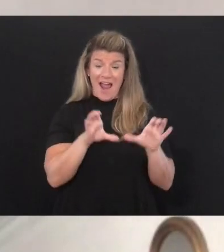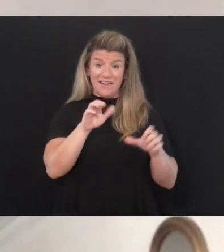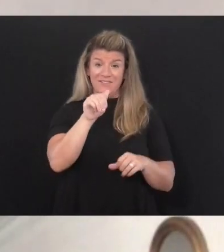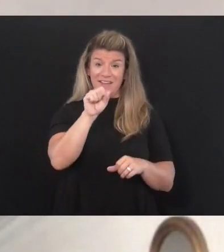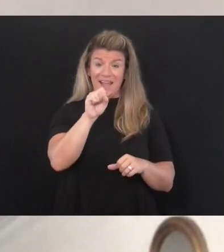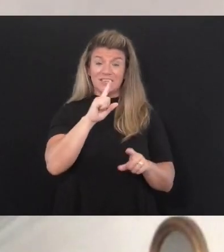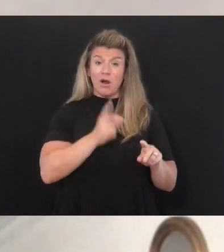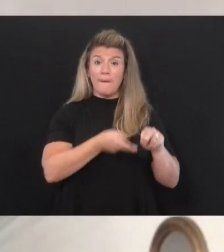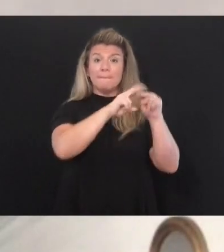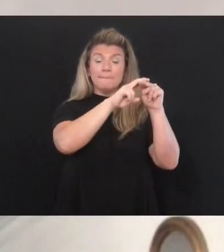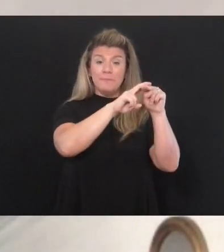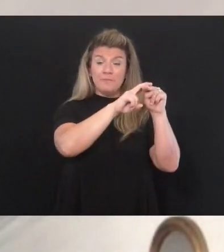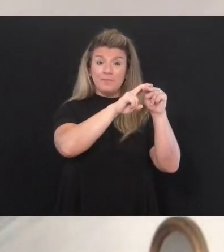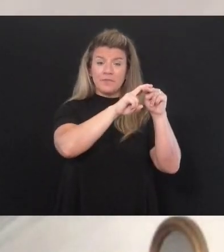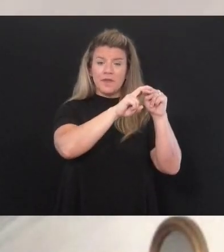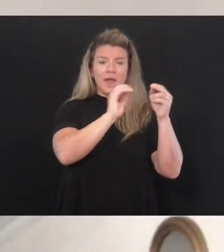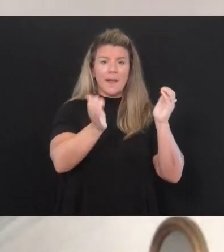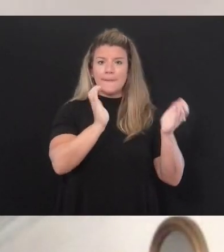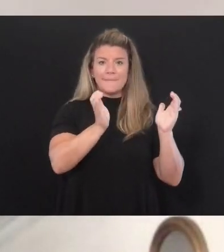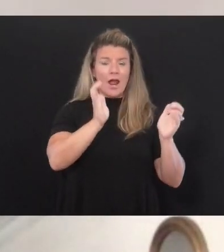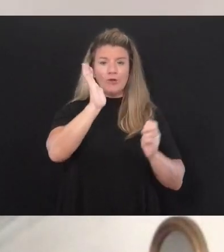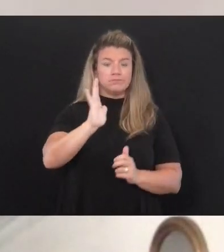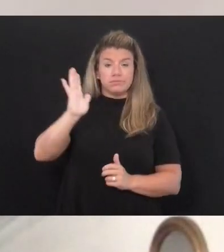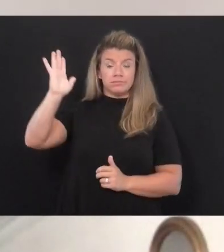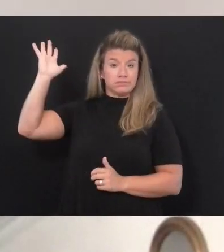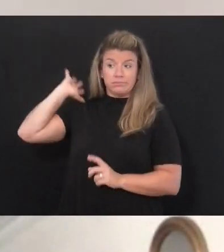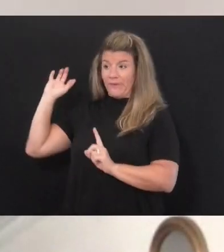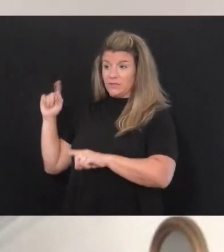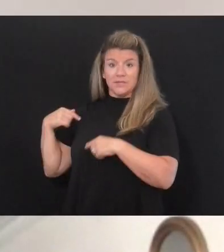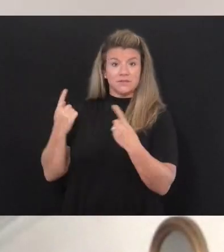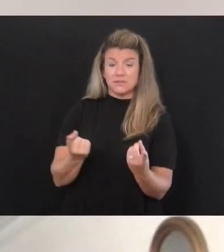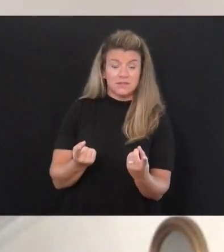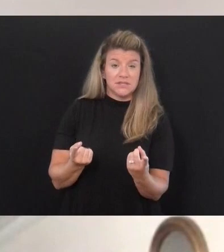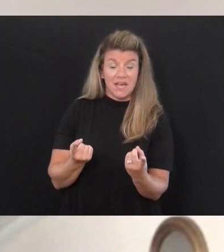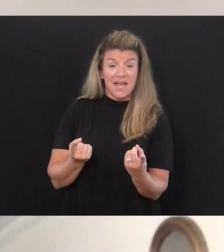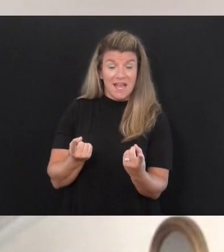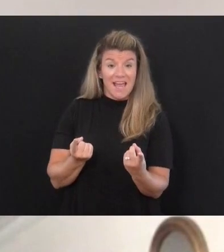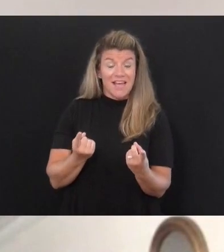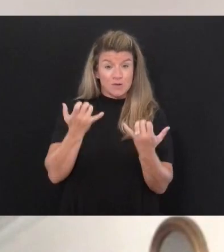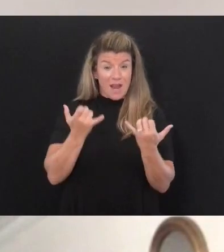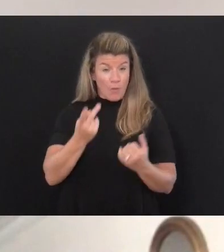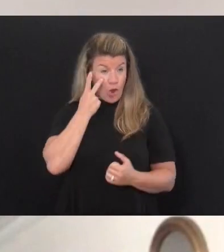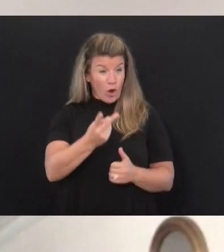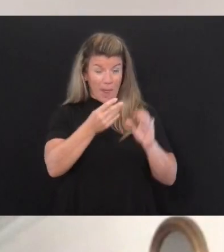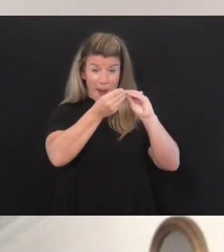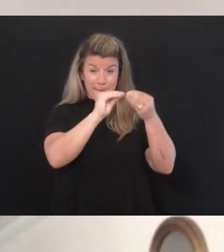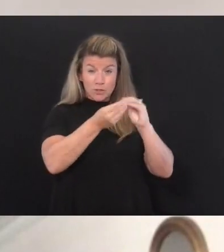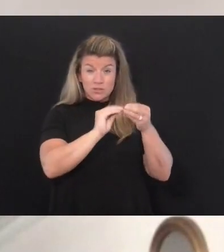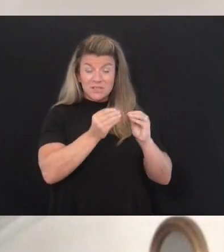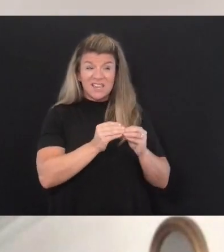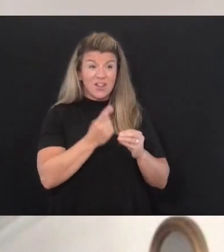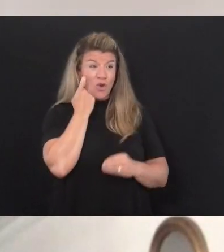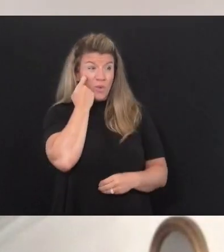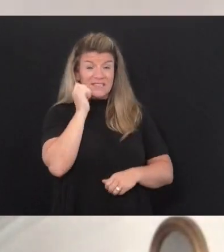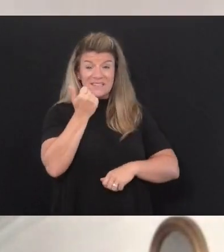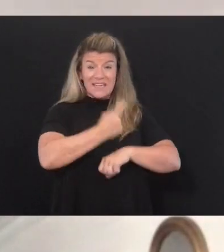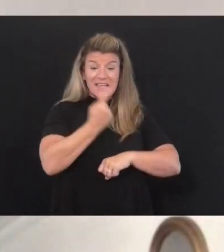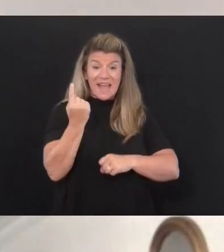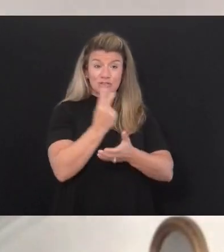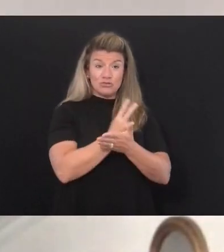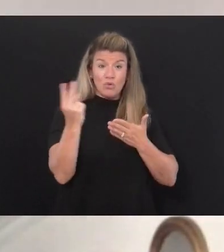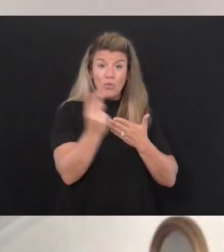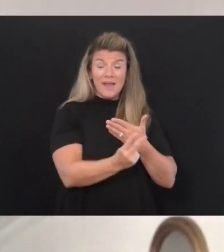learn from. And so please do this. We're going to be all right and everything, but we need you. We really need you really